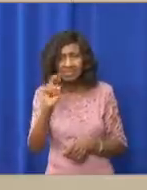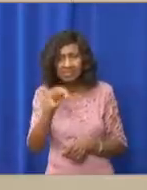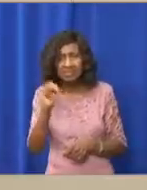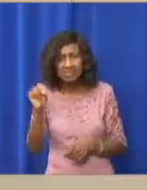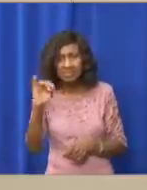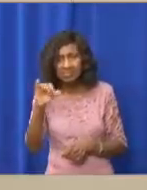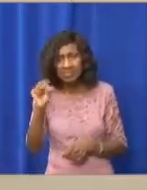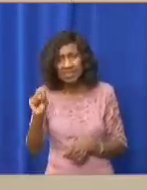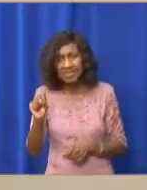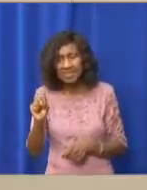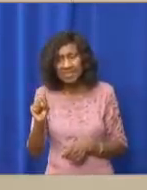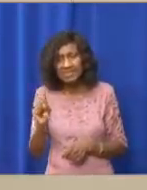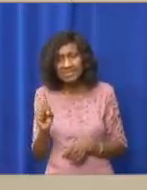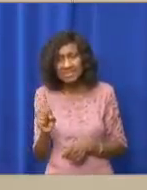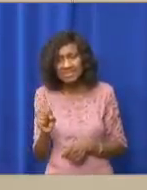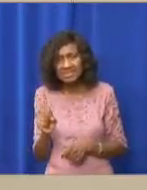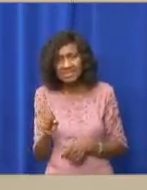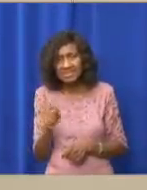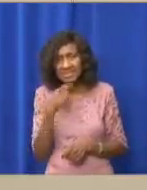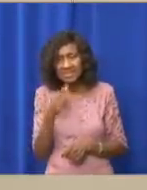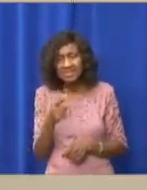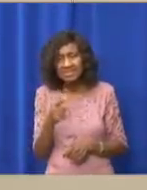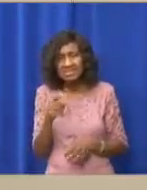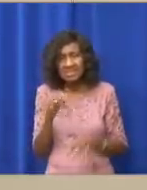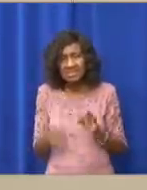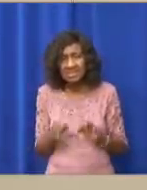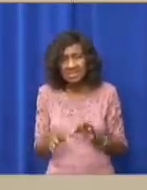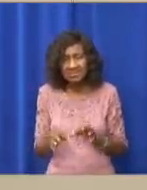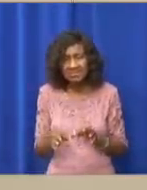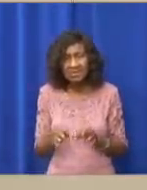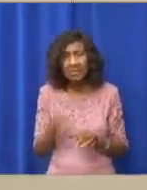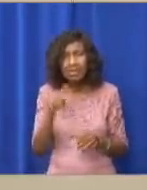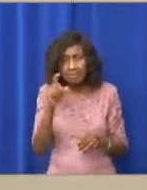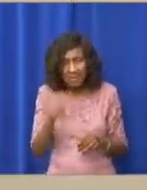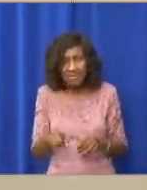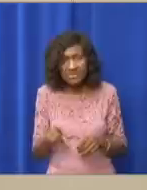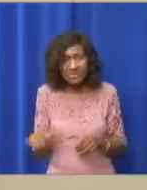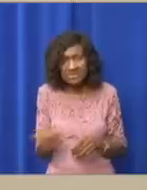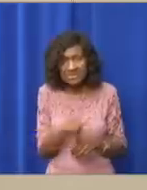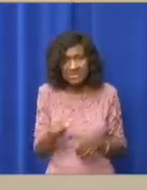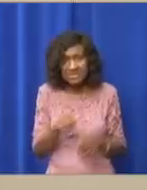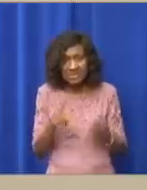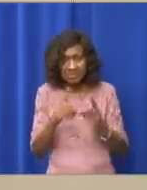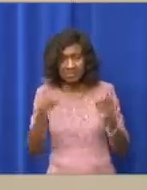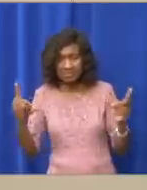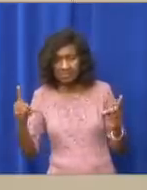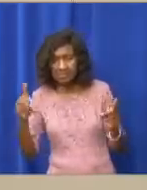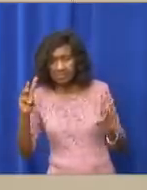So if you are not a member of the same household, if you're not members of the same household,